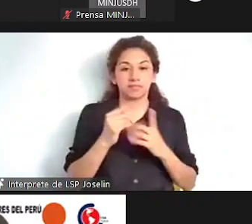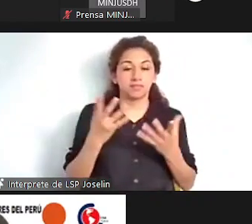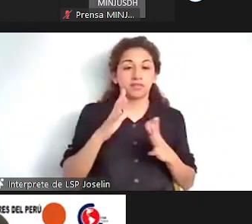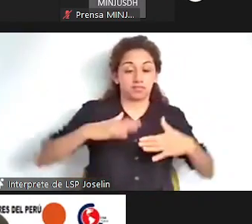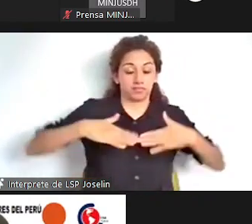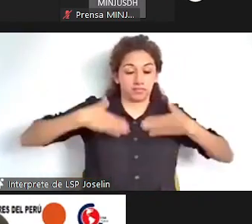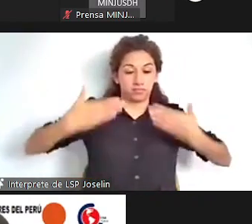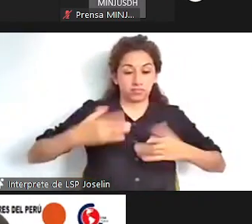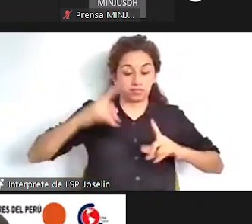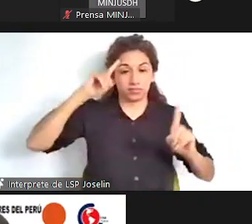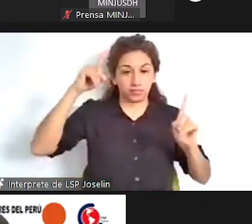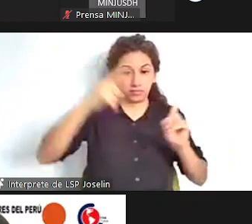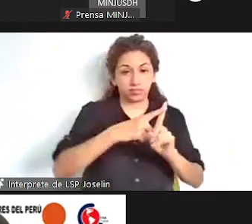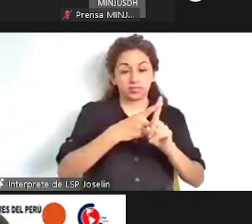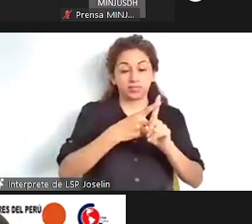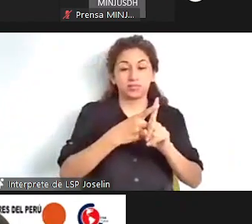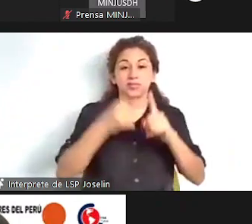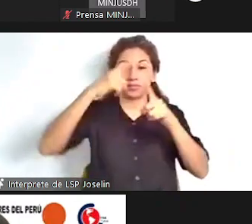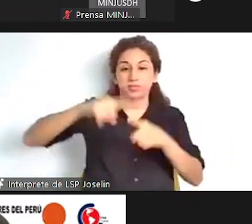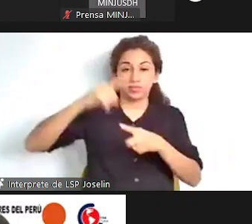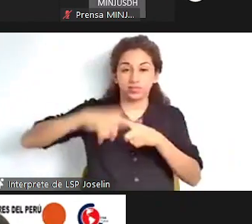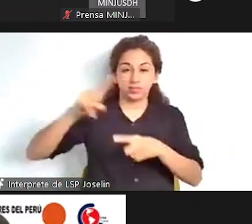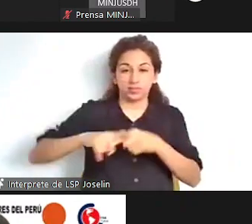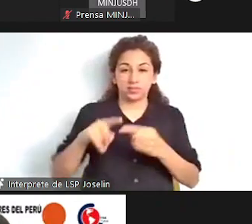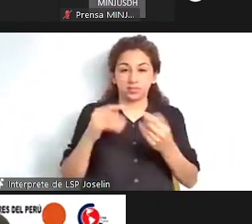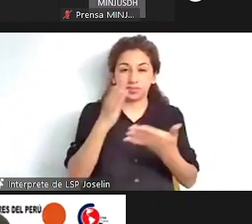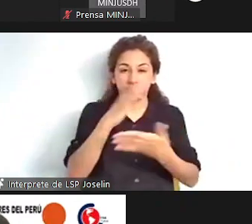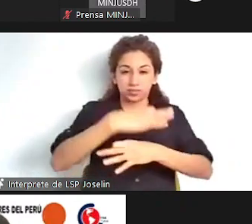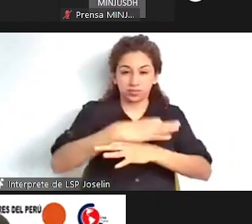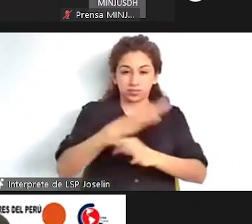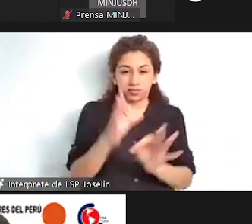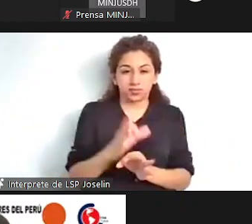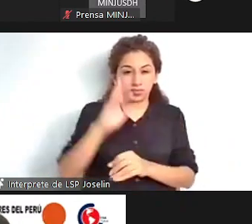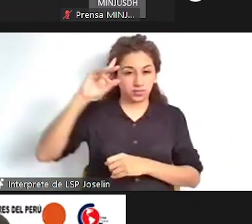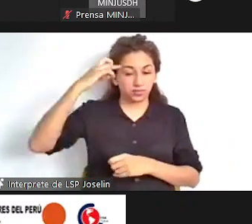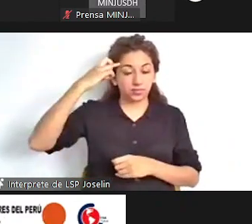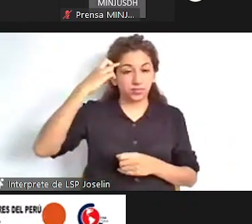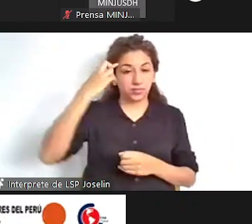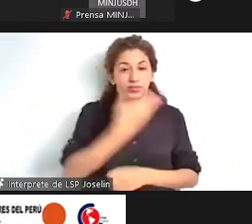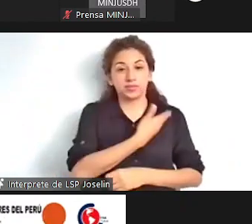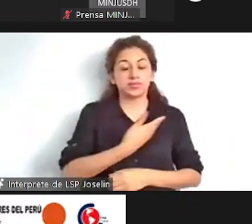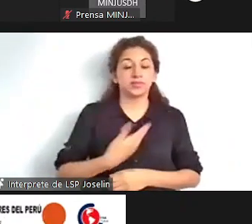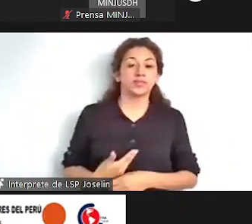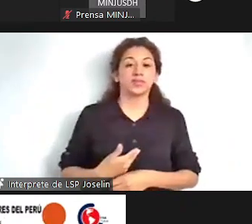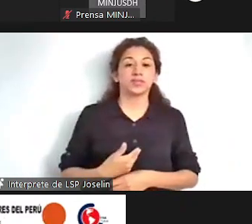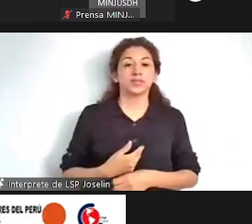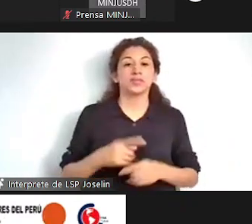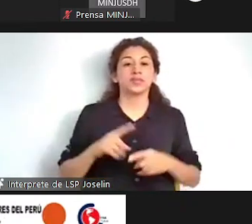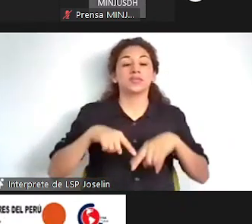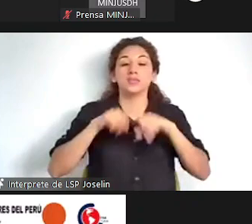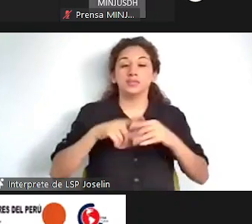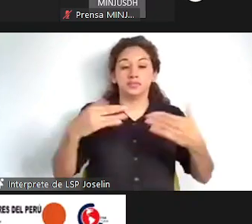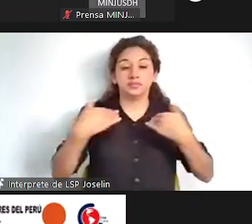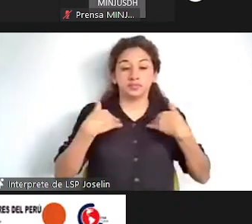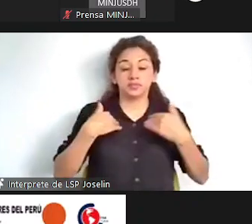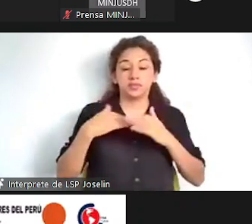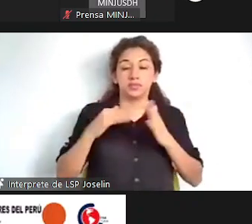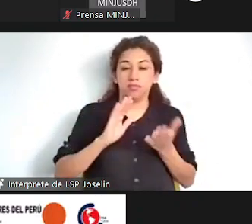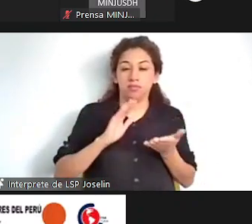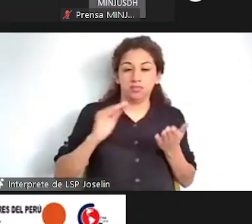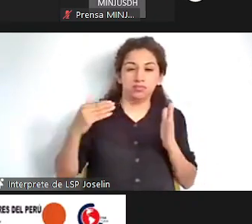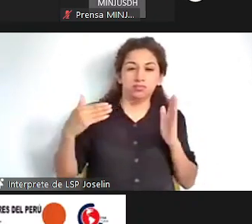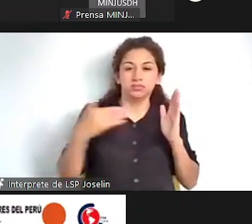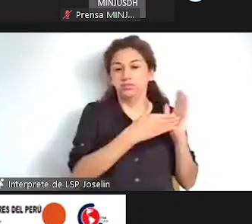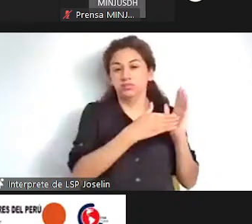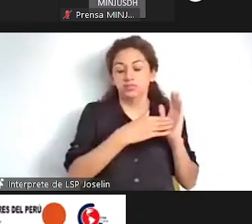what does this mean this means that in order to achieve the public policies designs that we want for protection that we can prevent uh